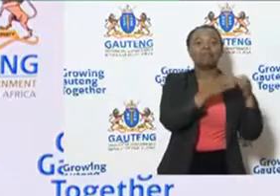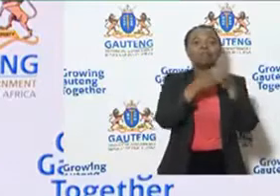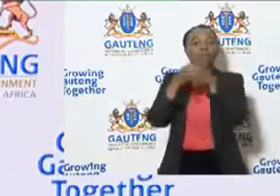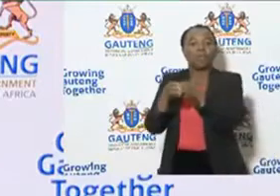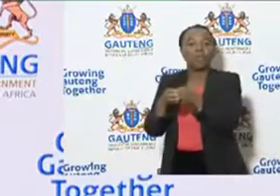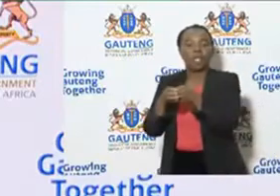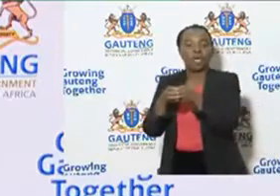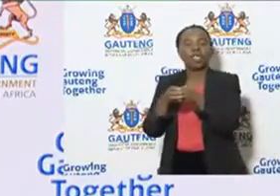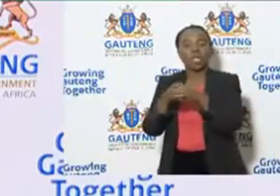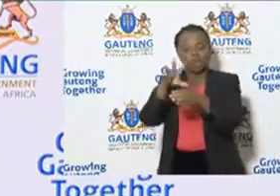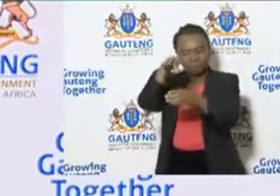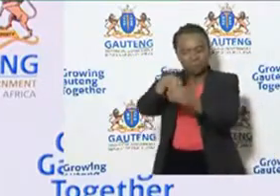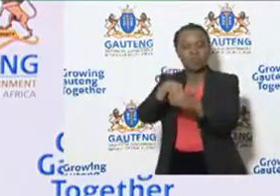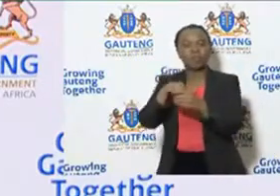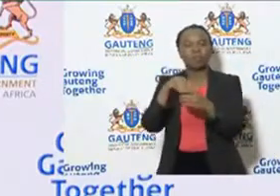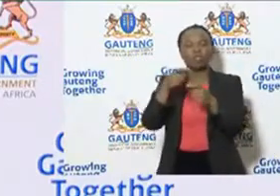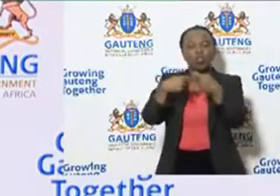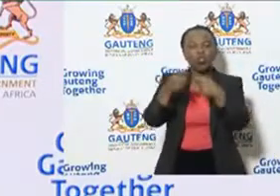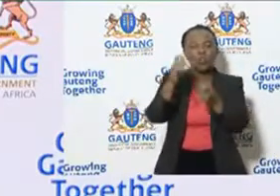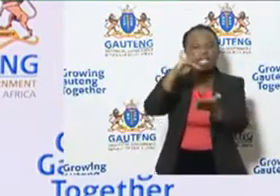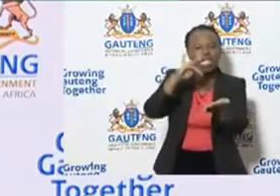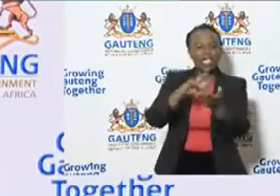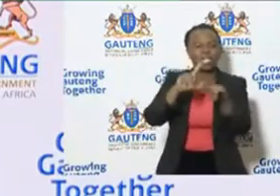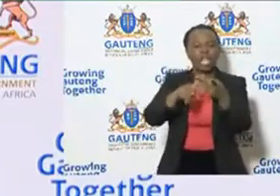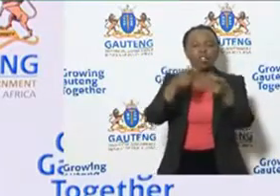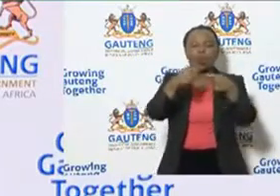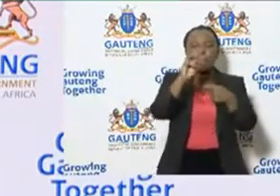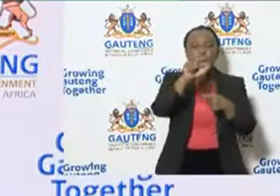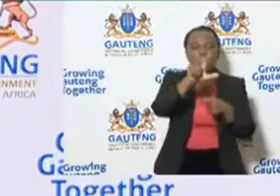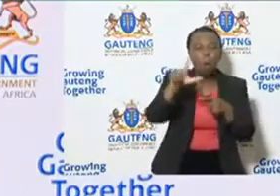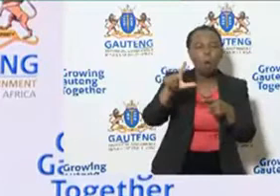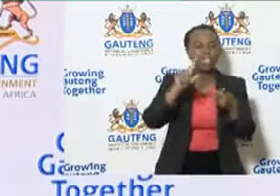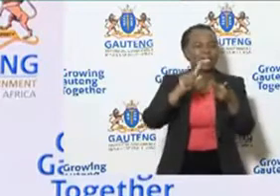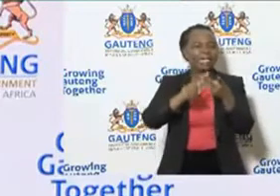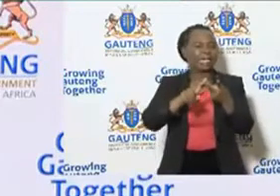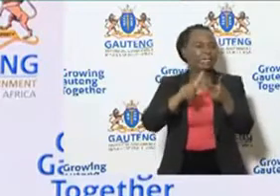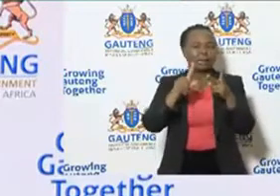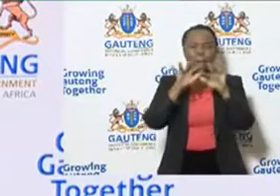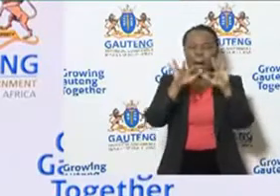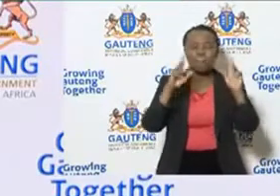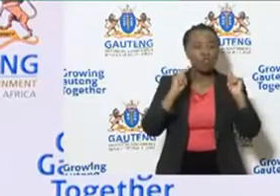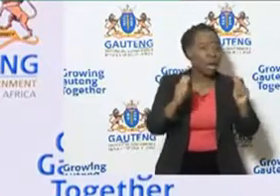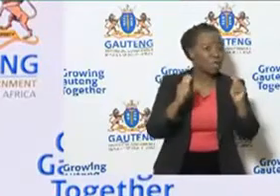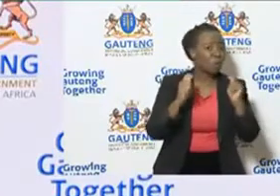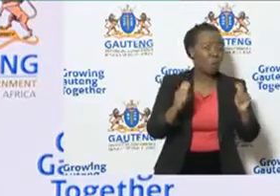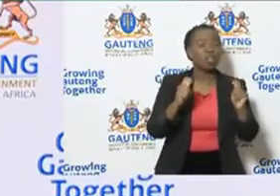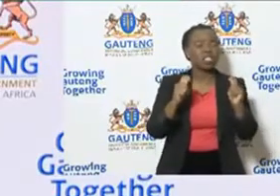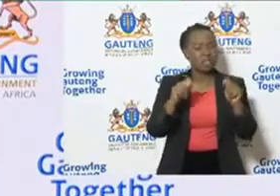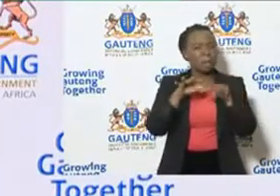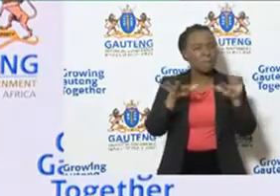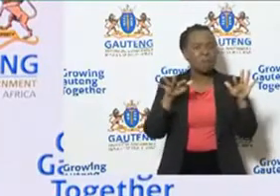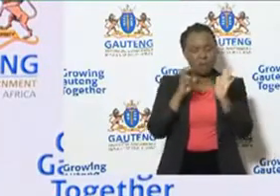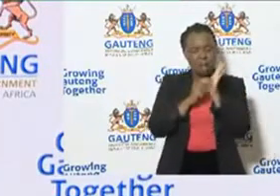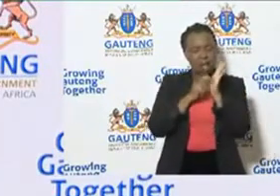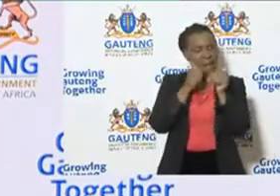risk, shopping centers, shopping malls, public transport nodes where people are not observing regulations, are